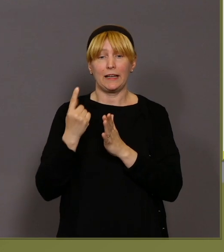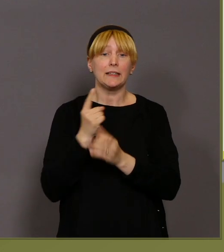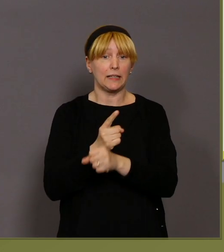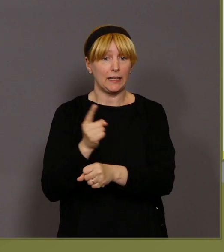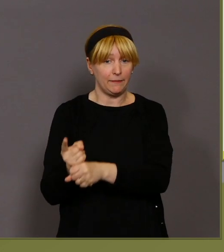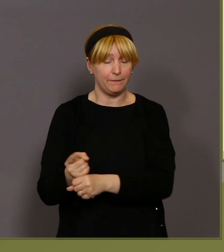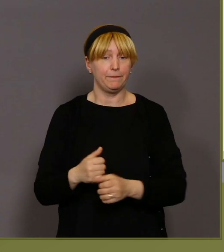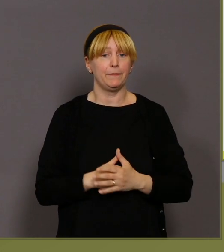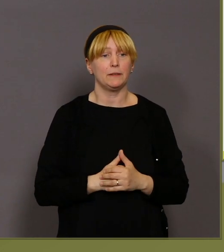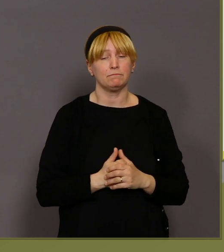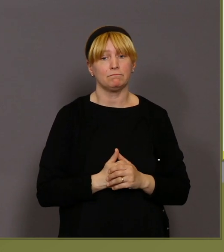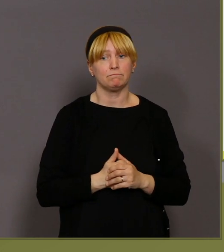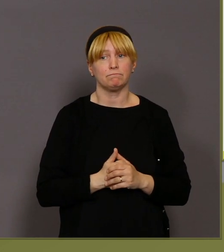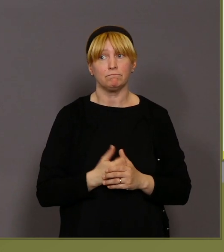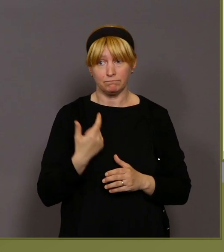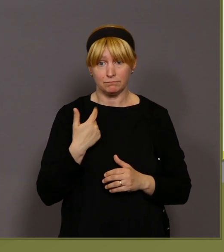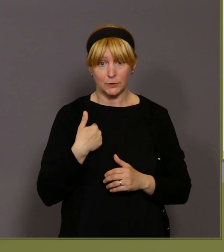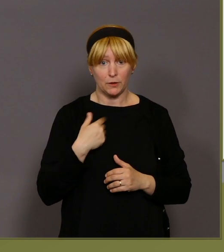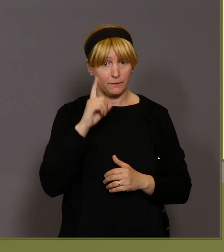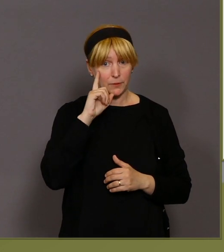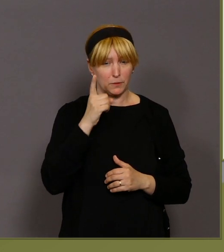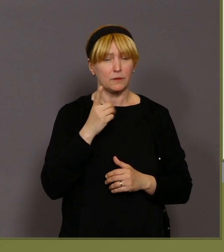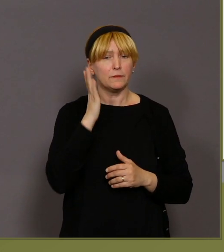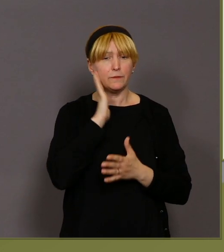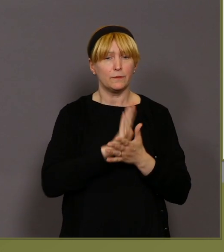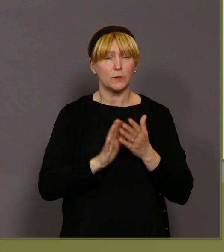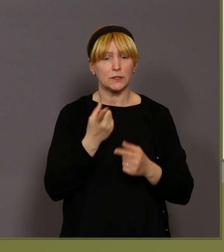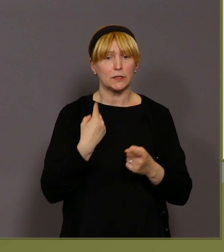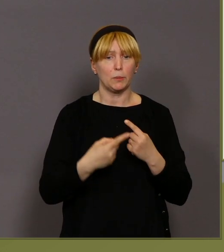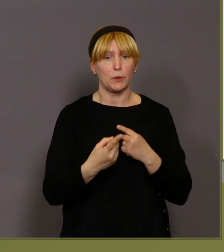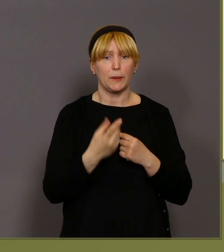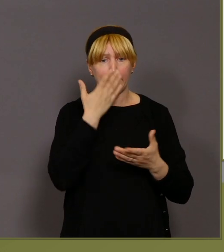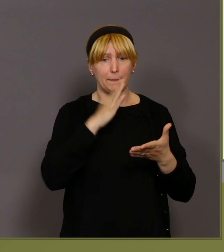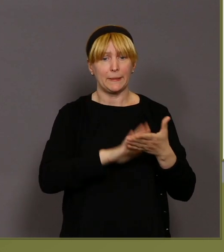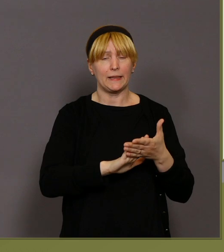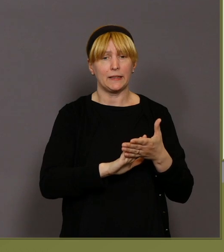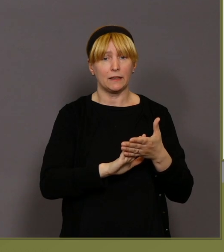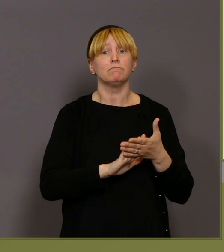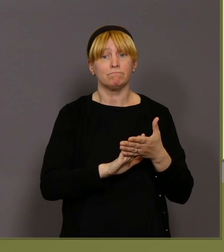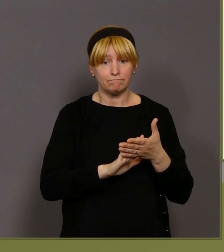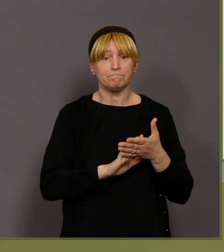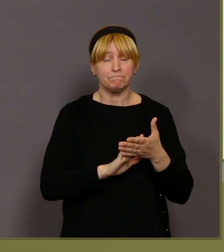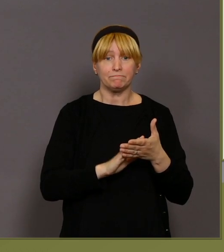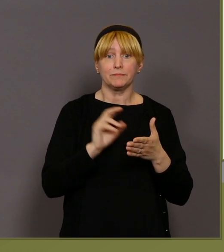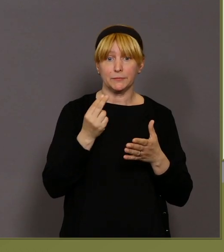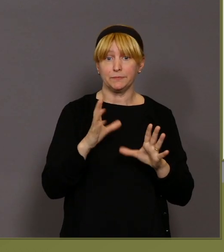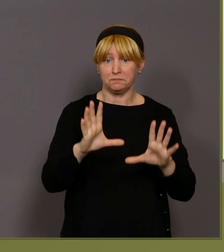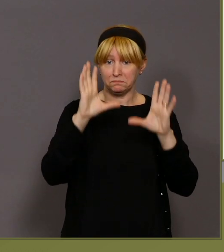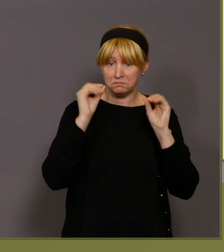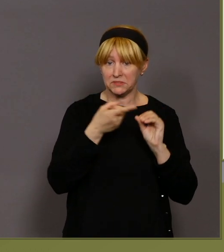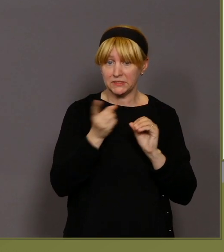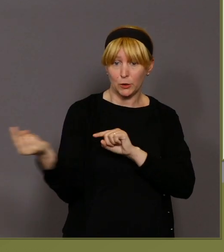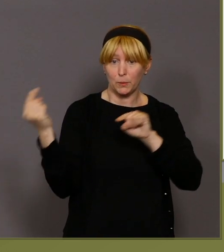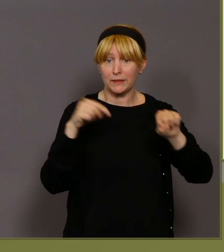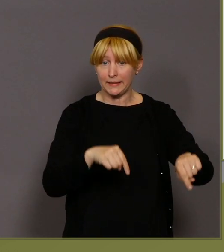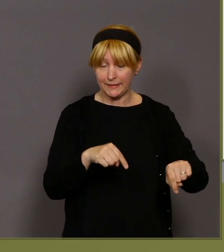So I understand, oh, sorry, I need to move the slides forward, yeah. So I understand that you have come to this